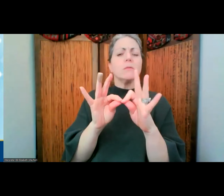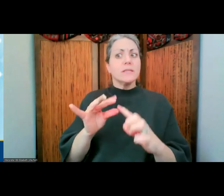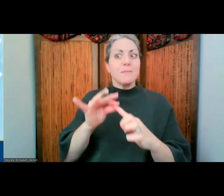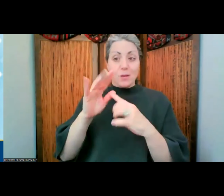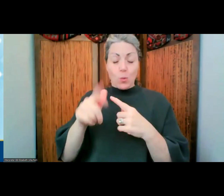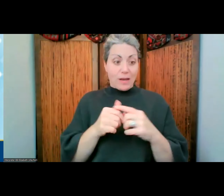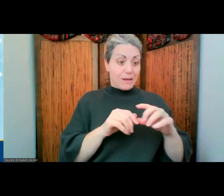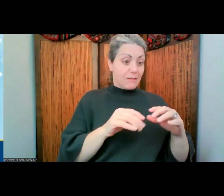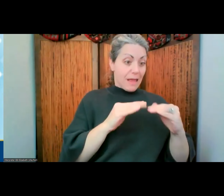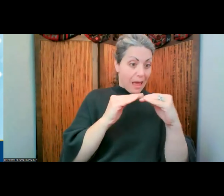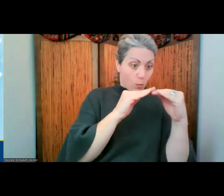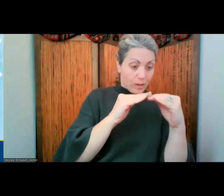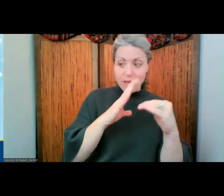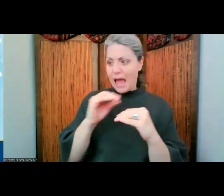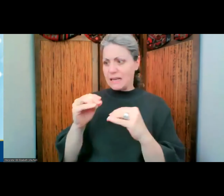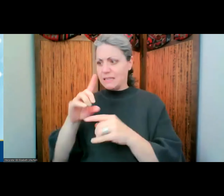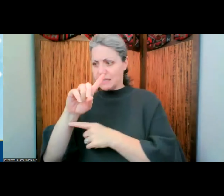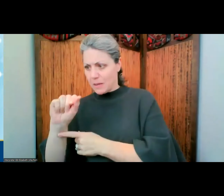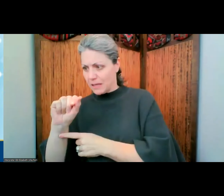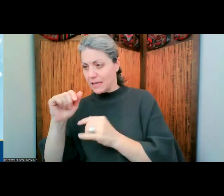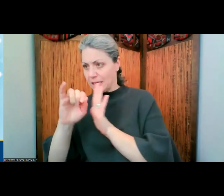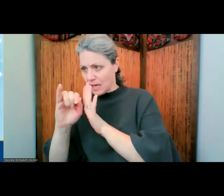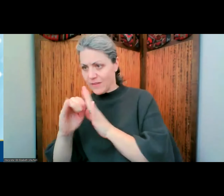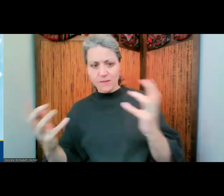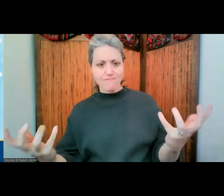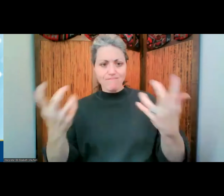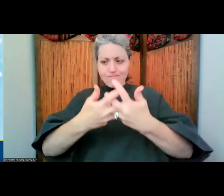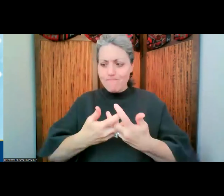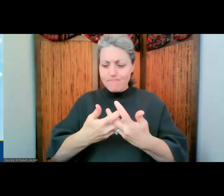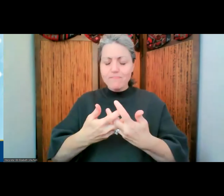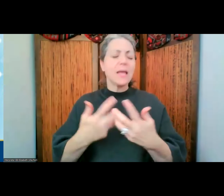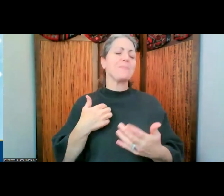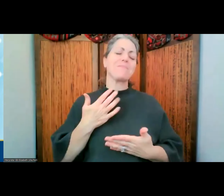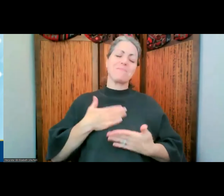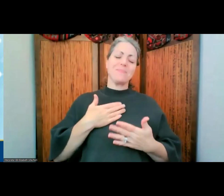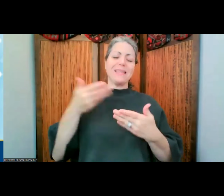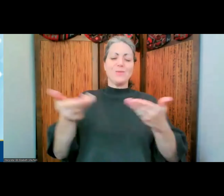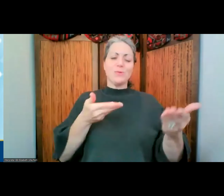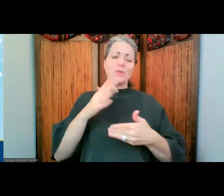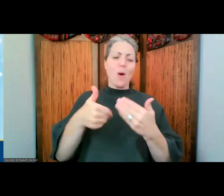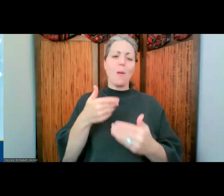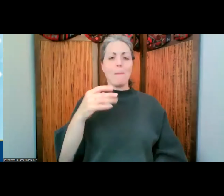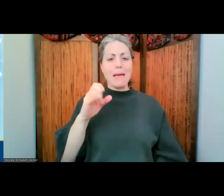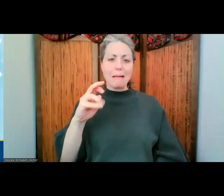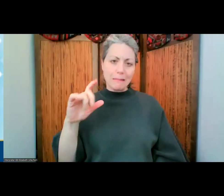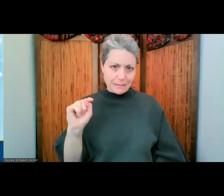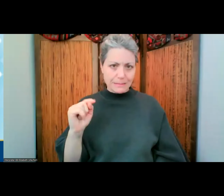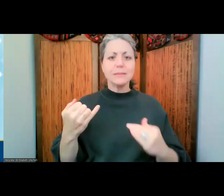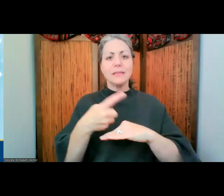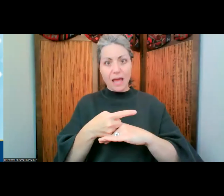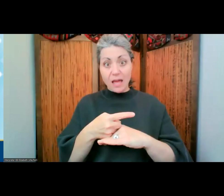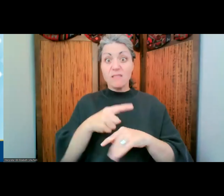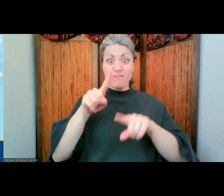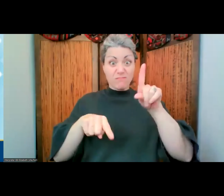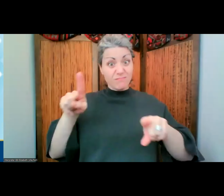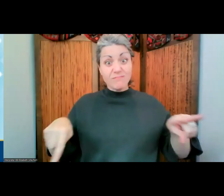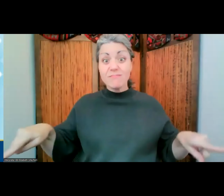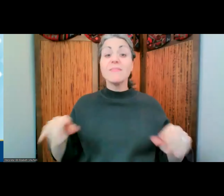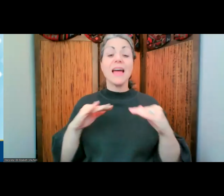with the disability identity. And so I'm so pleased to be introducing all of our panelists today who are doing various work in